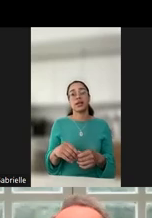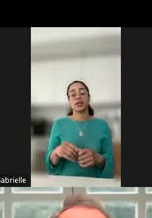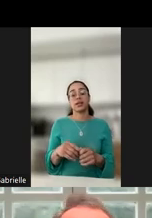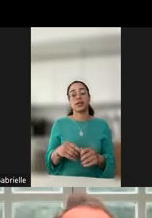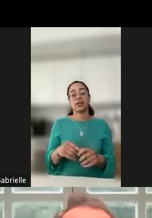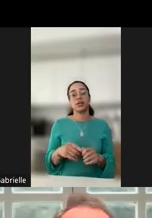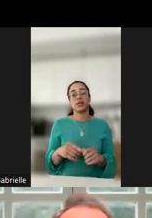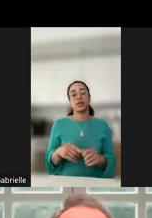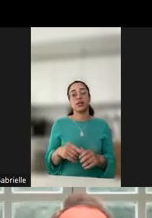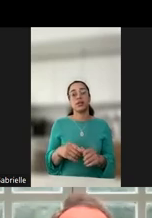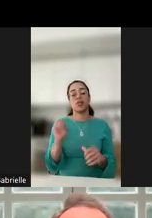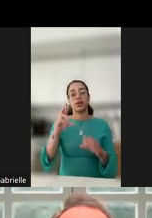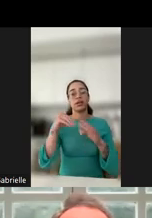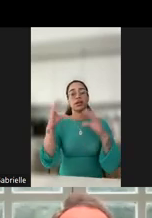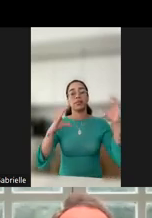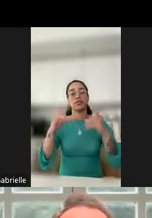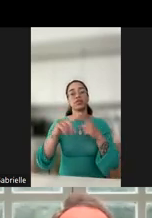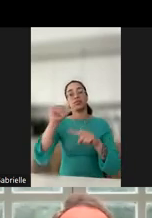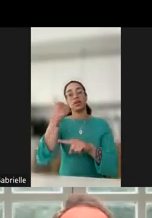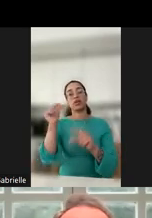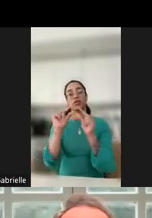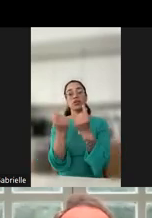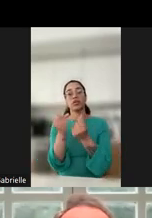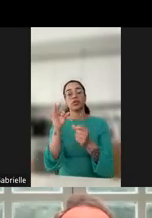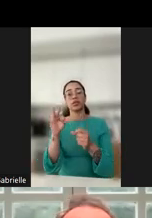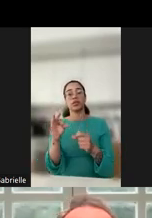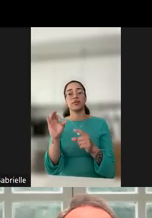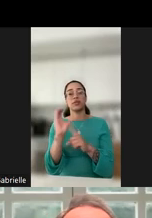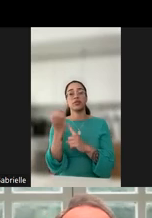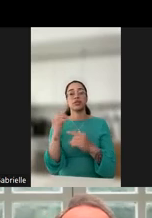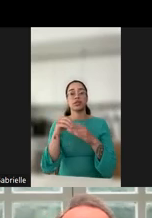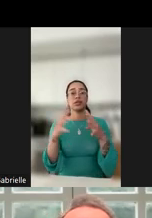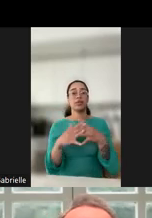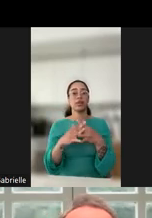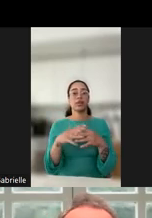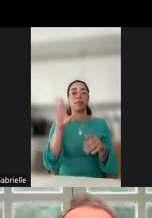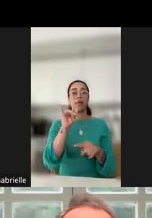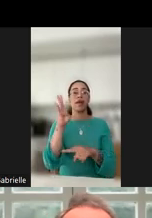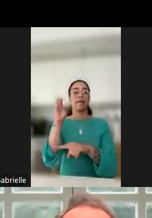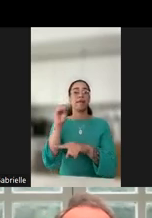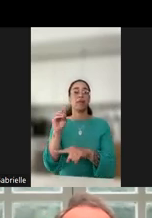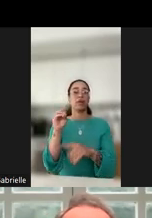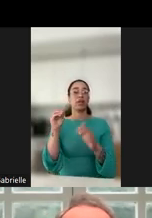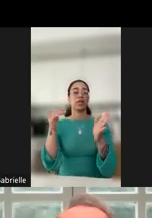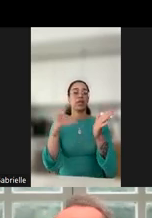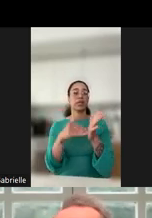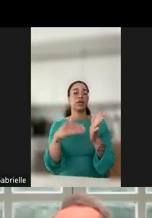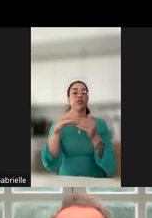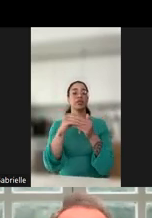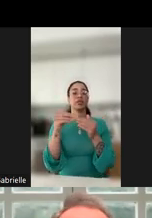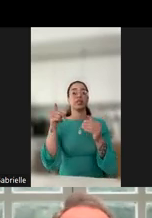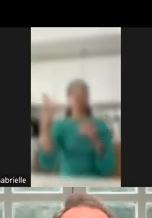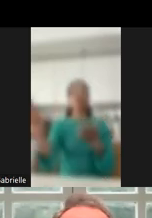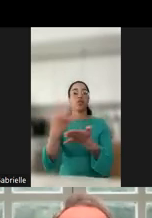Asian Americans overall by about 40 some $1,000. So they earned